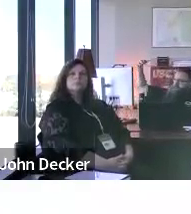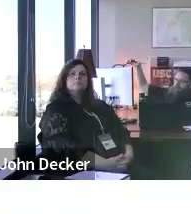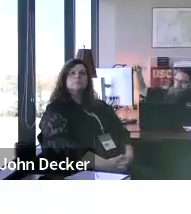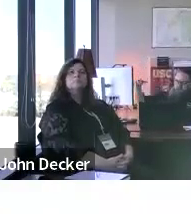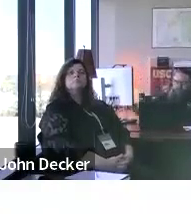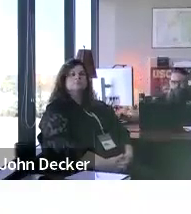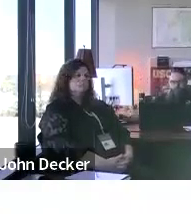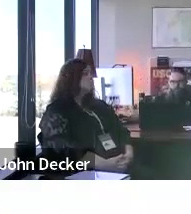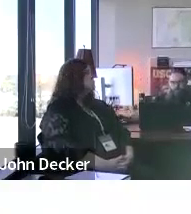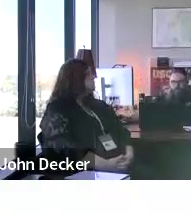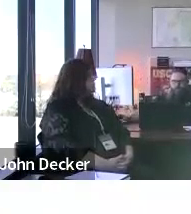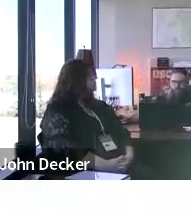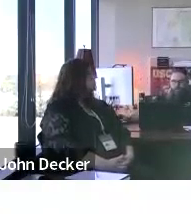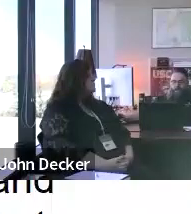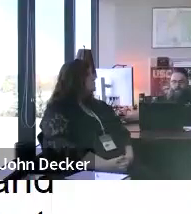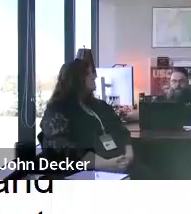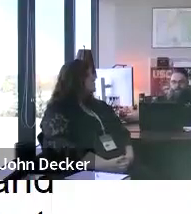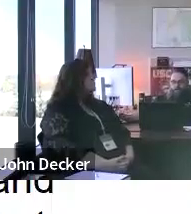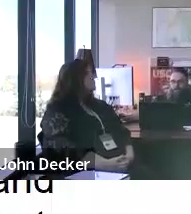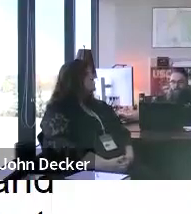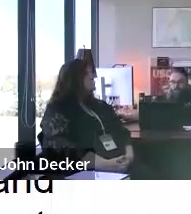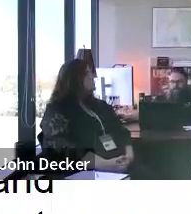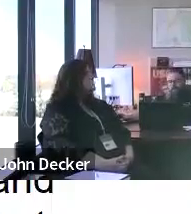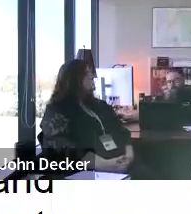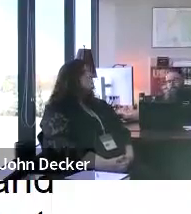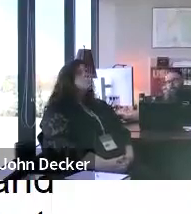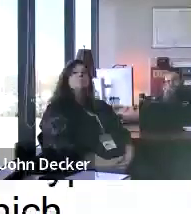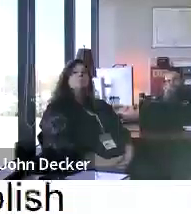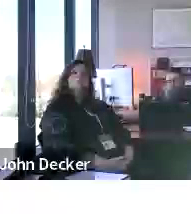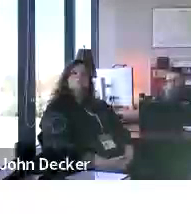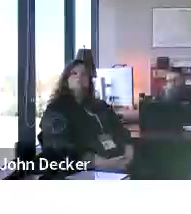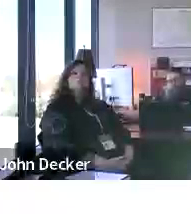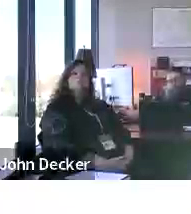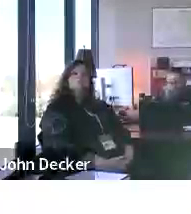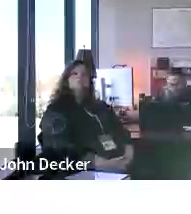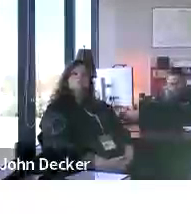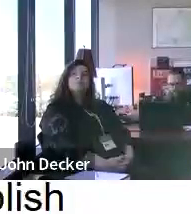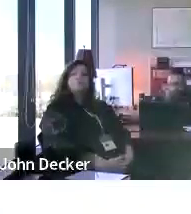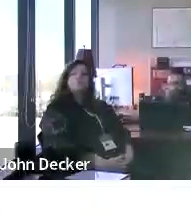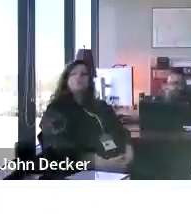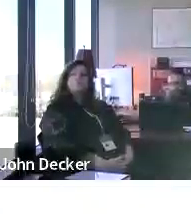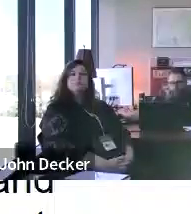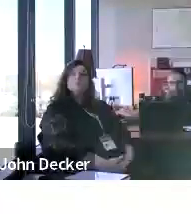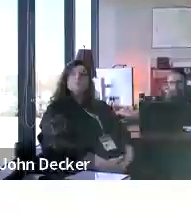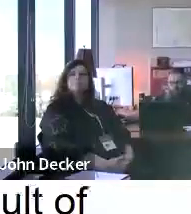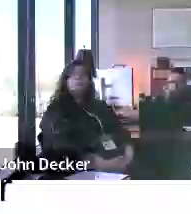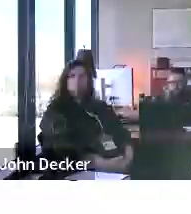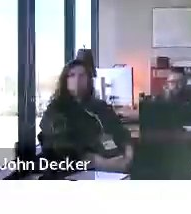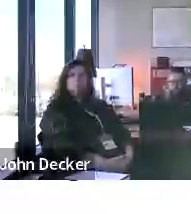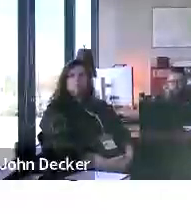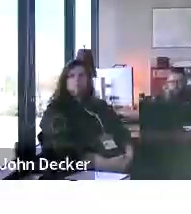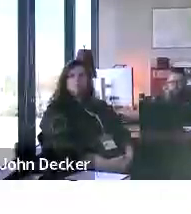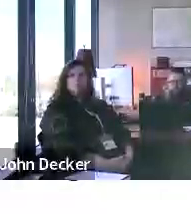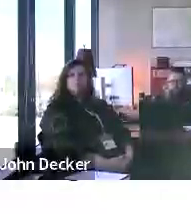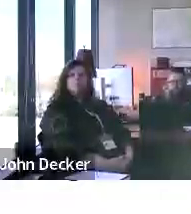high cost areas in California to give them a little bit higher of rates. So rate adjustments.